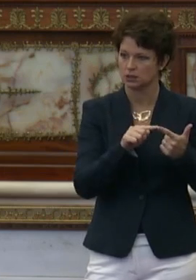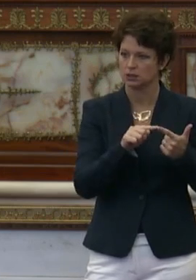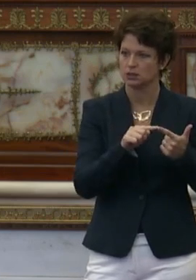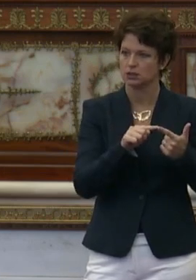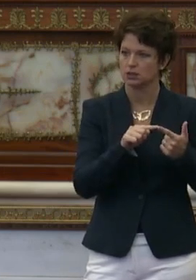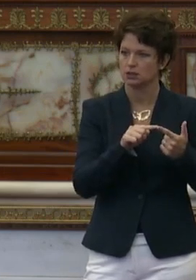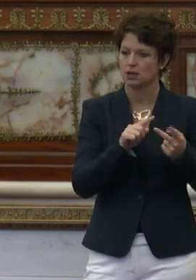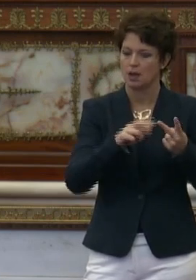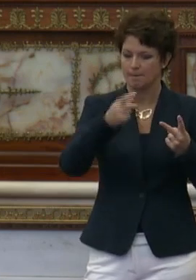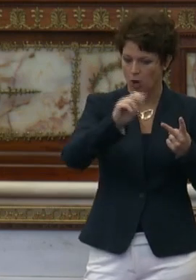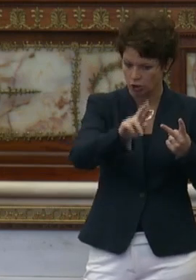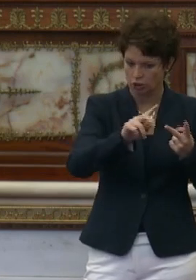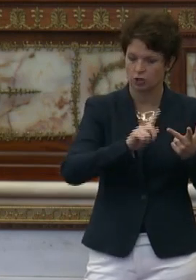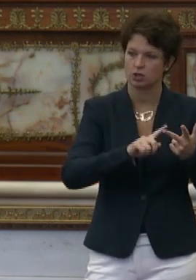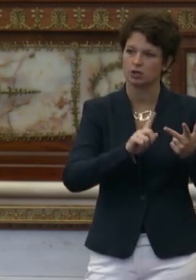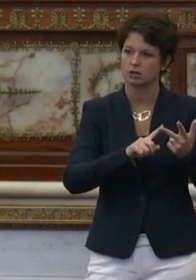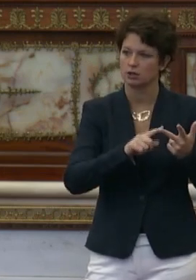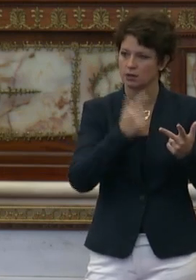of Parker,